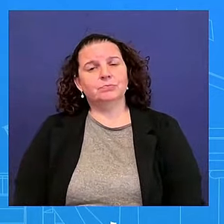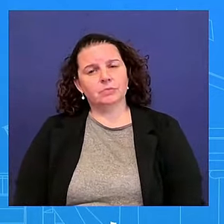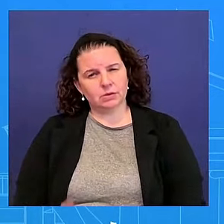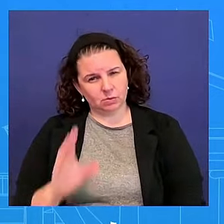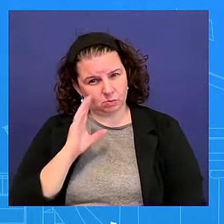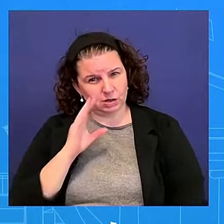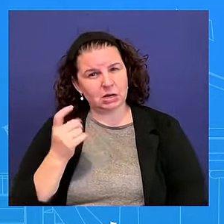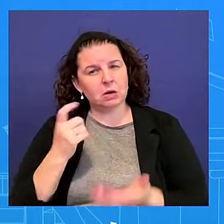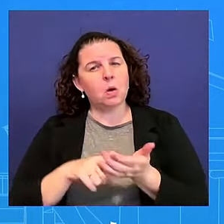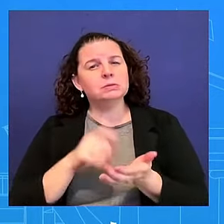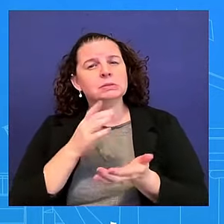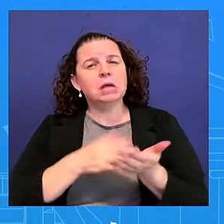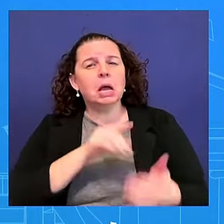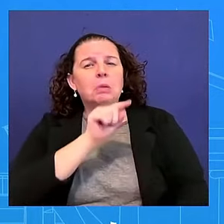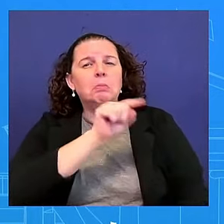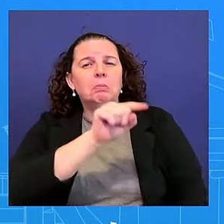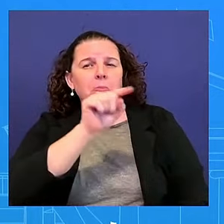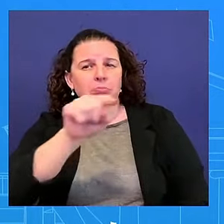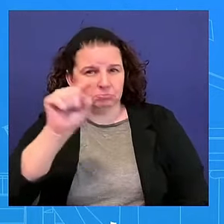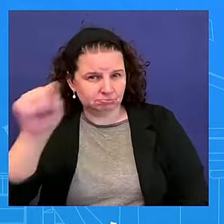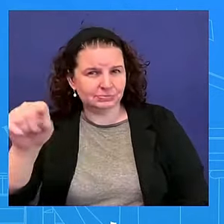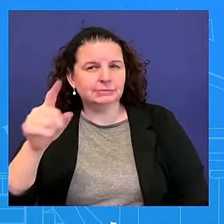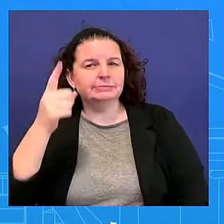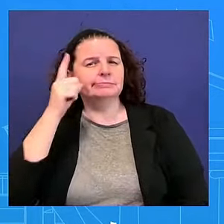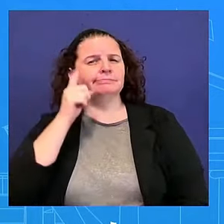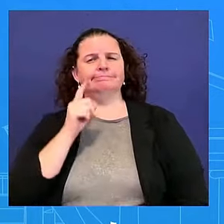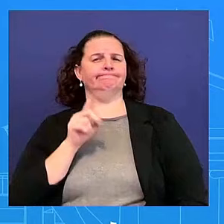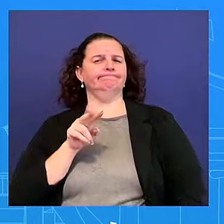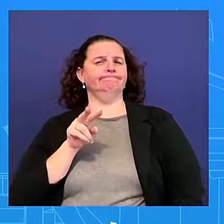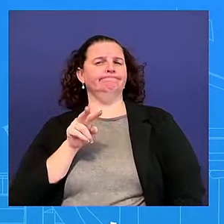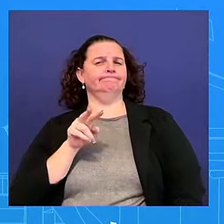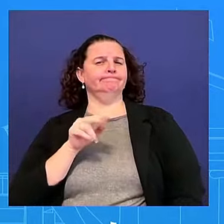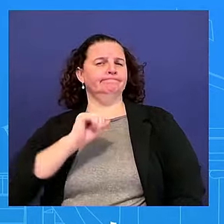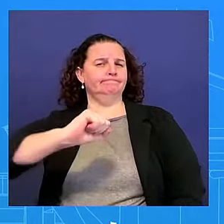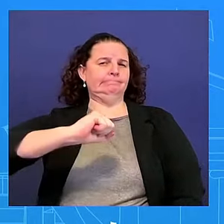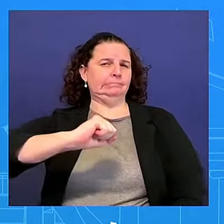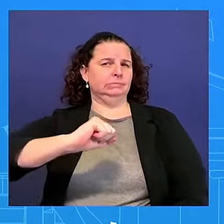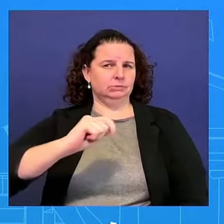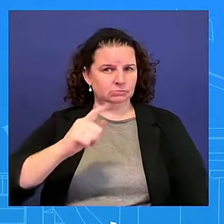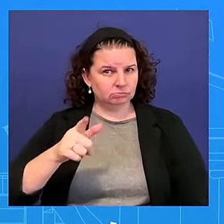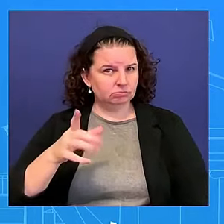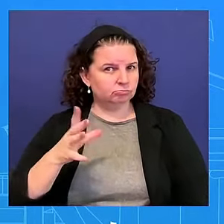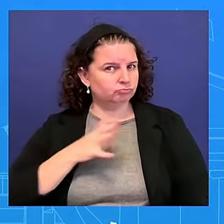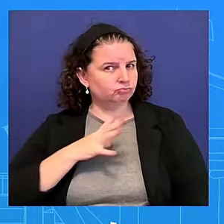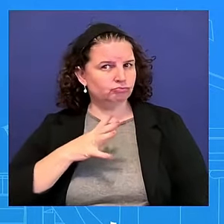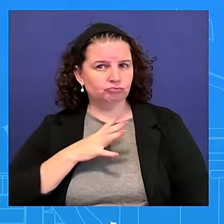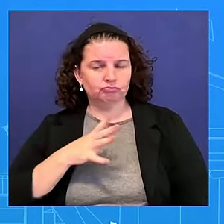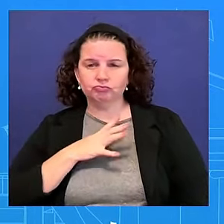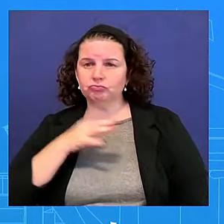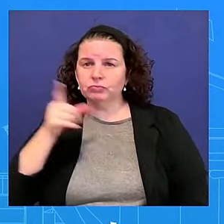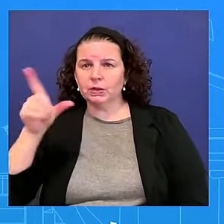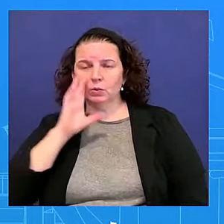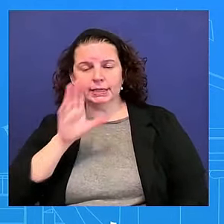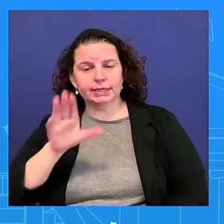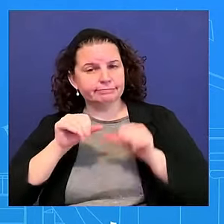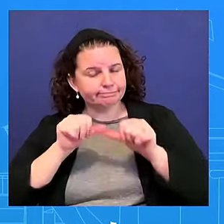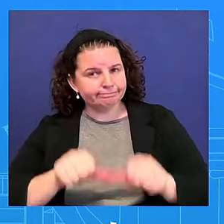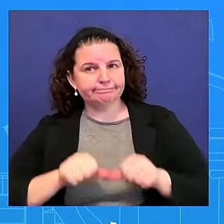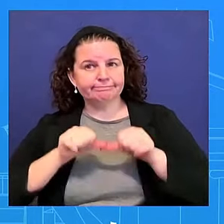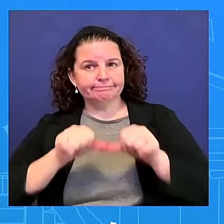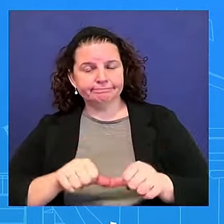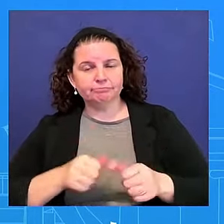That is up to them, right? The president wants to continue. He's going to have those conversations. He's going to engage with congressional members. He's going to continue to do